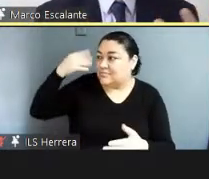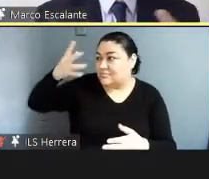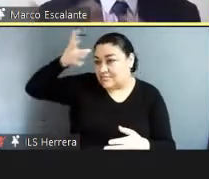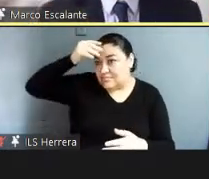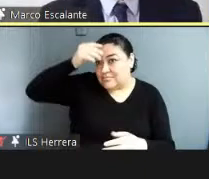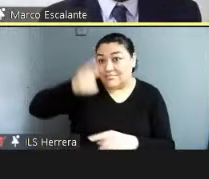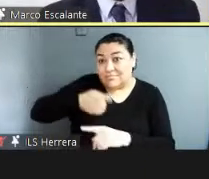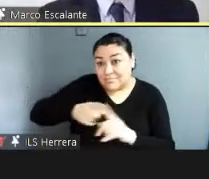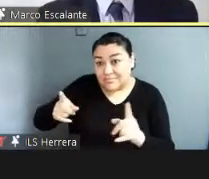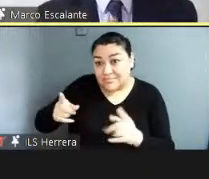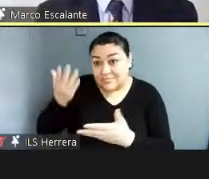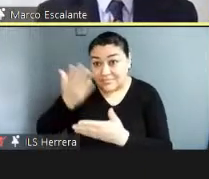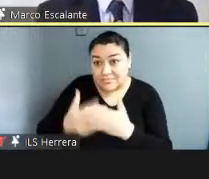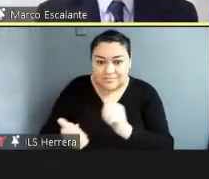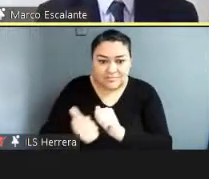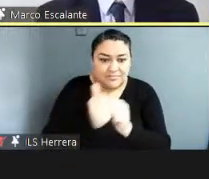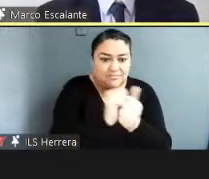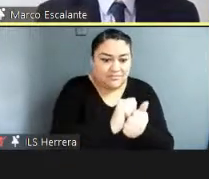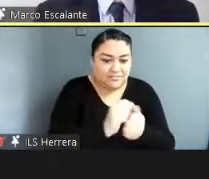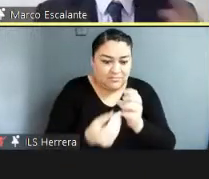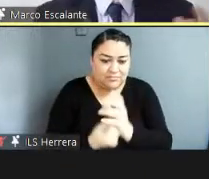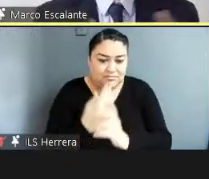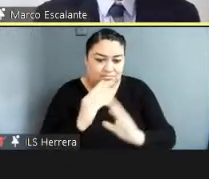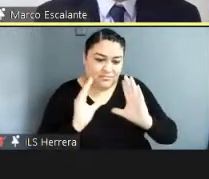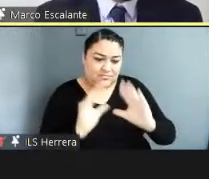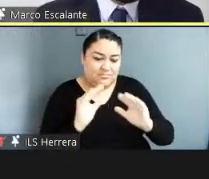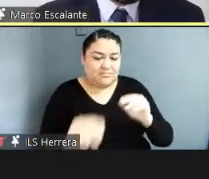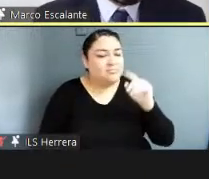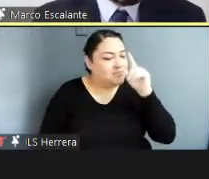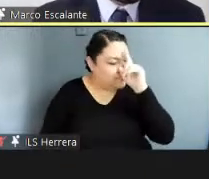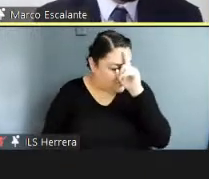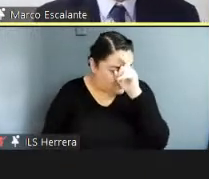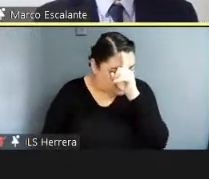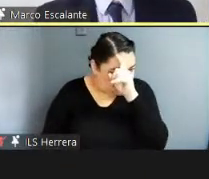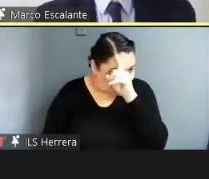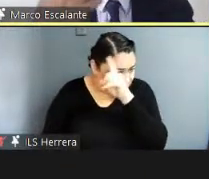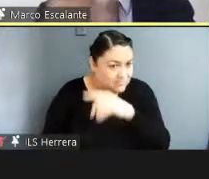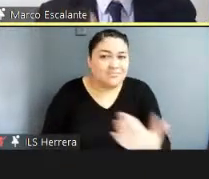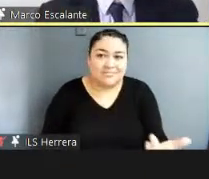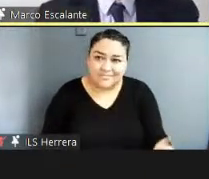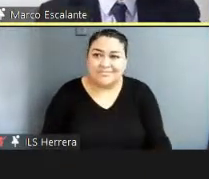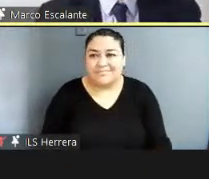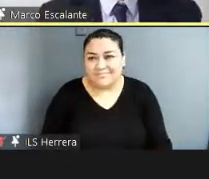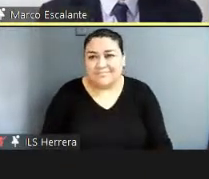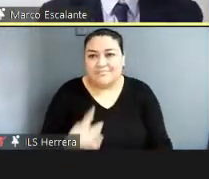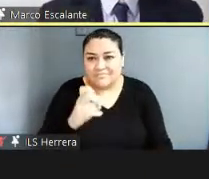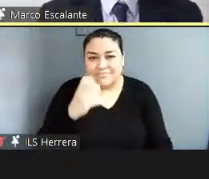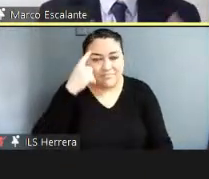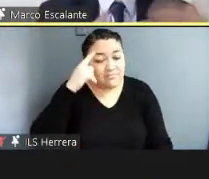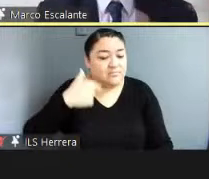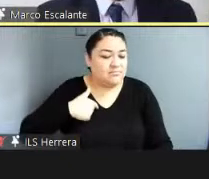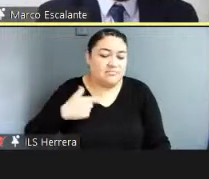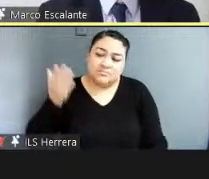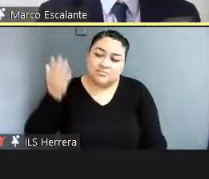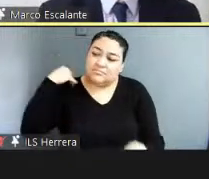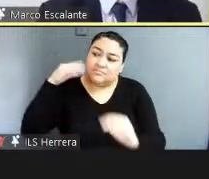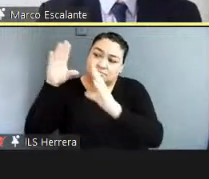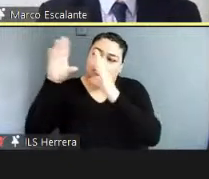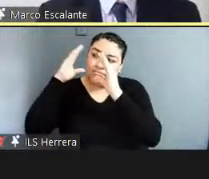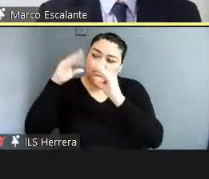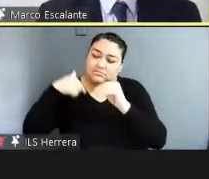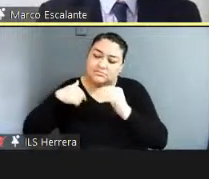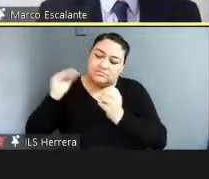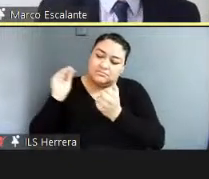are trained with a different system, and it's very different for them to implement a new system to teach the students. We have